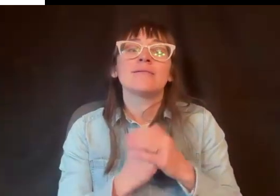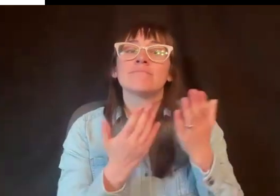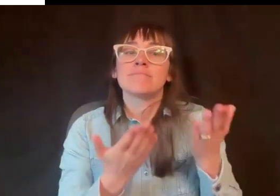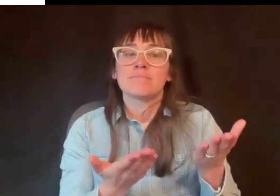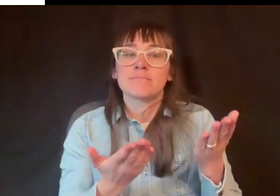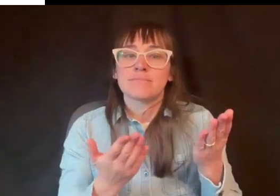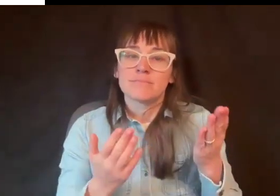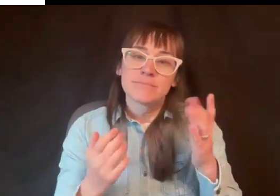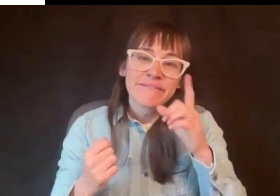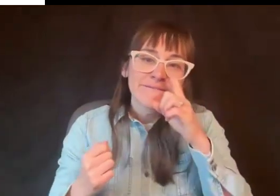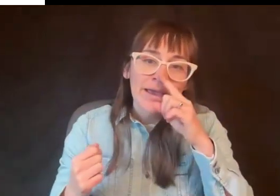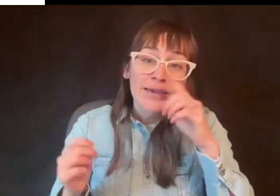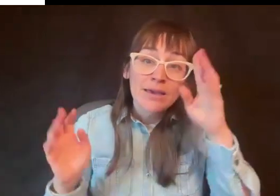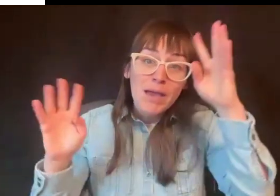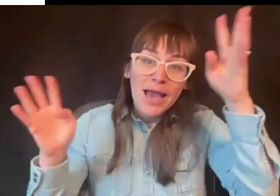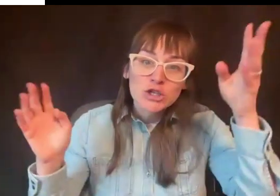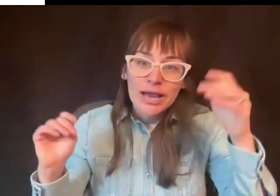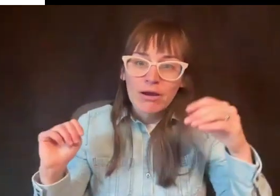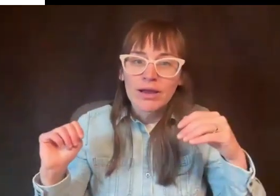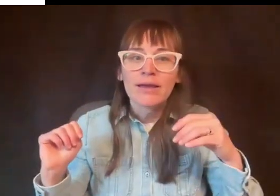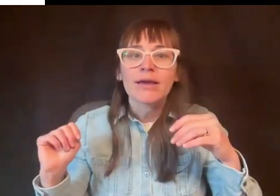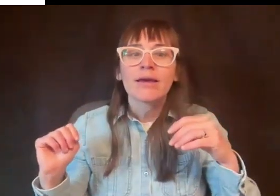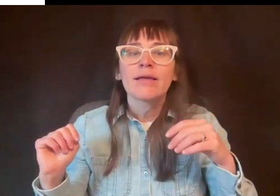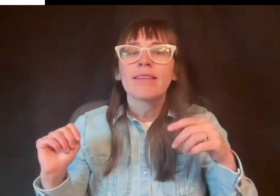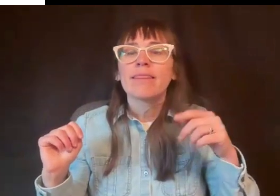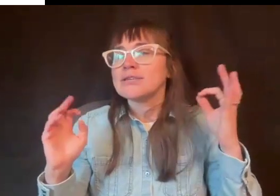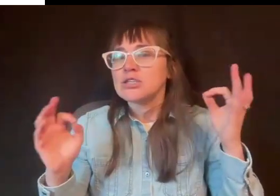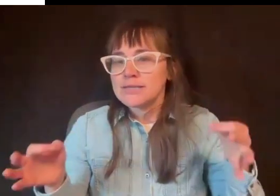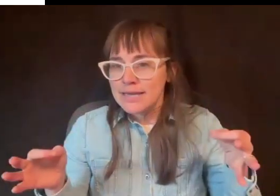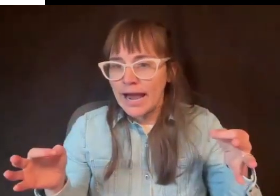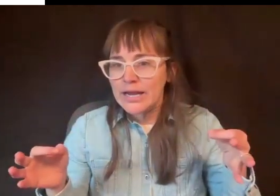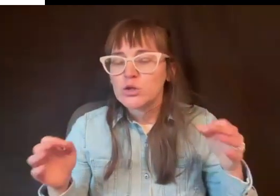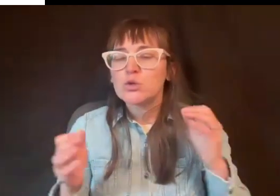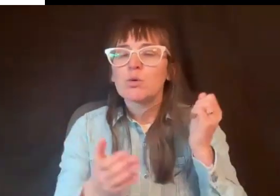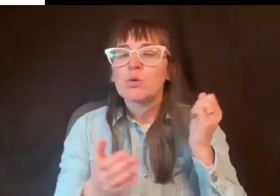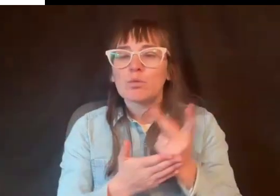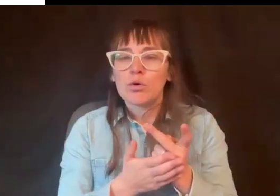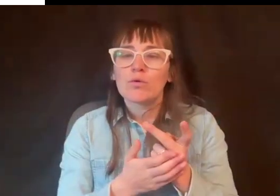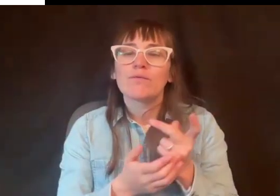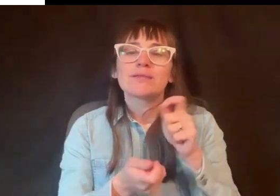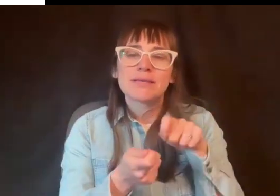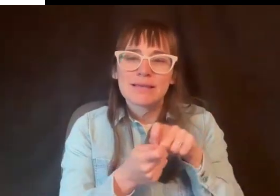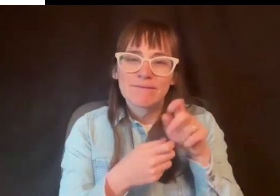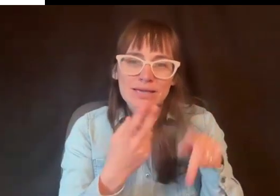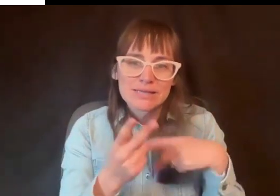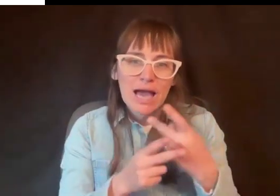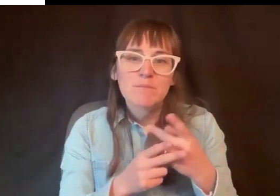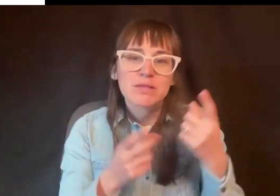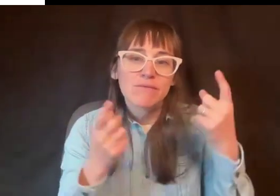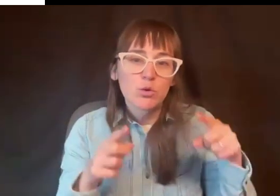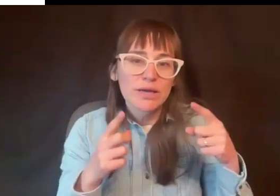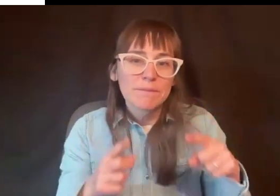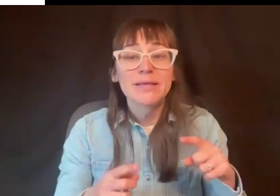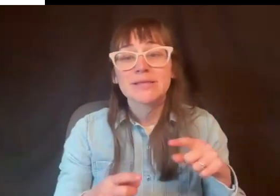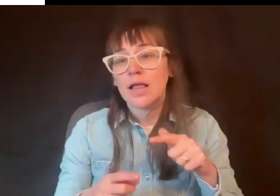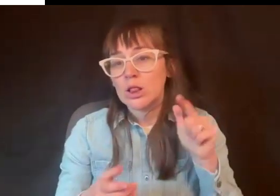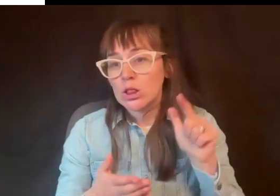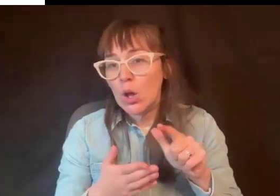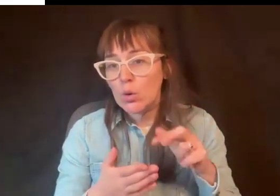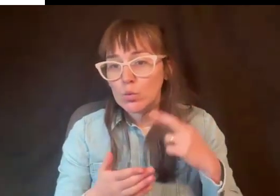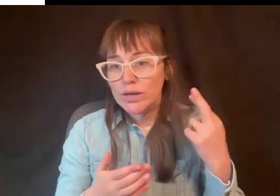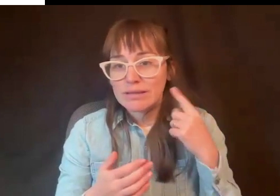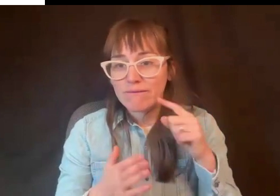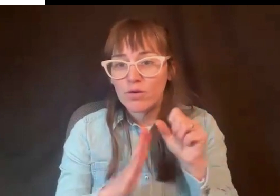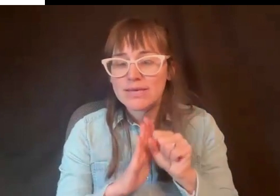SUA has decided to categorically approve establishment of certain kinds of agreements that seem low risk to the state. And by